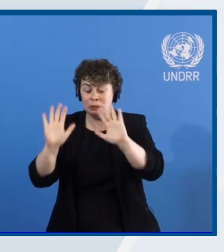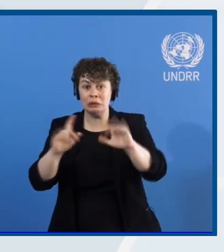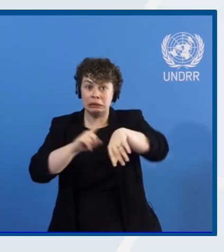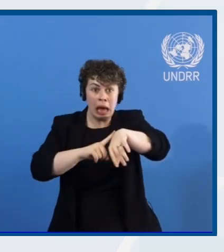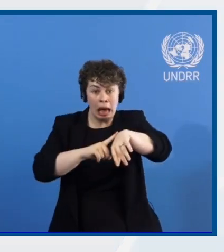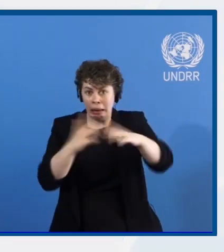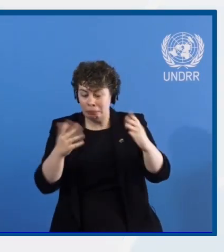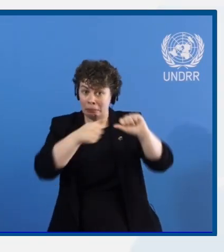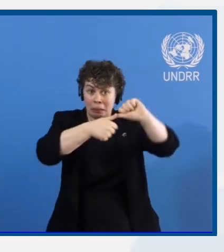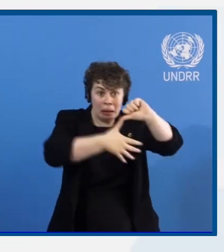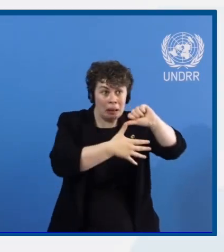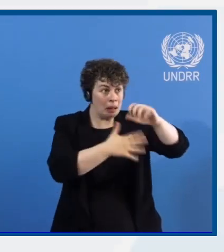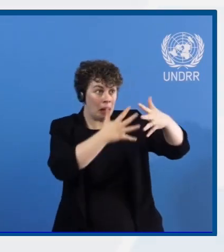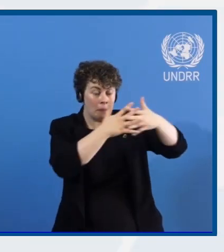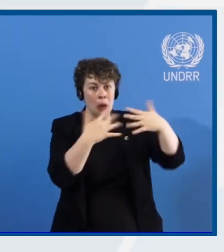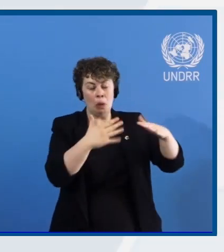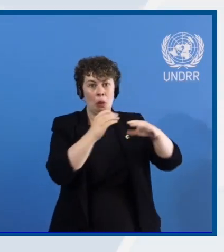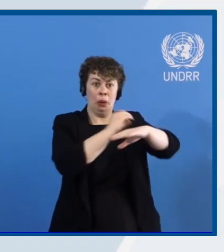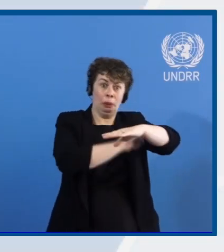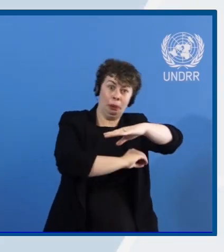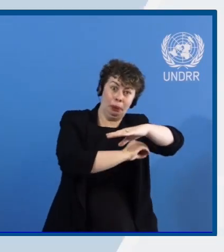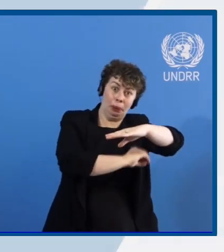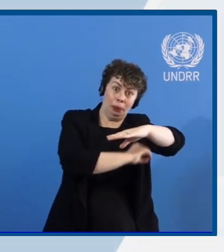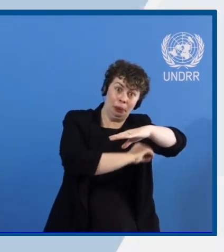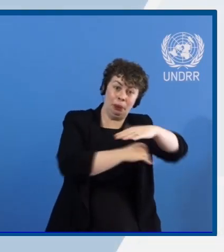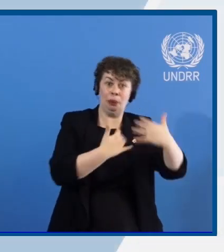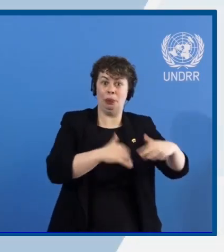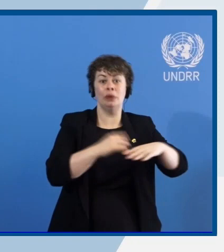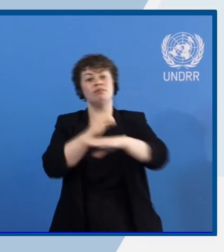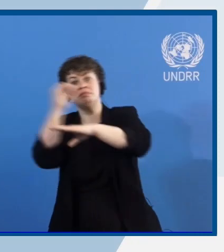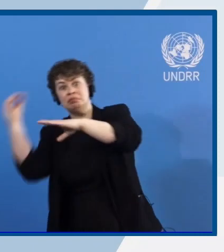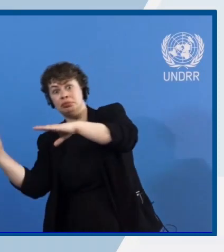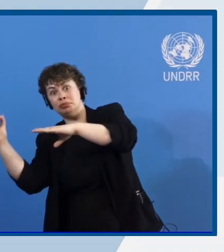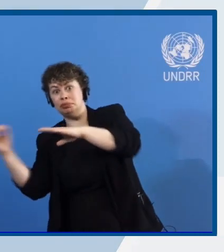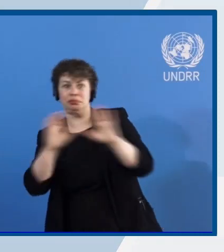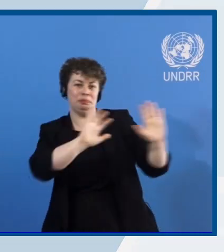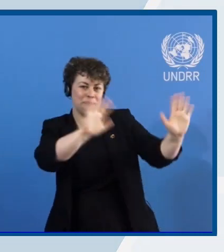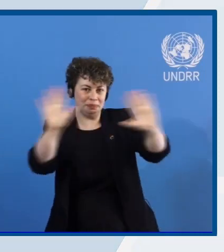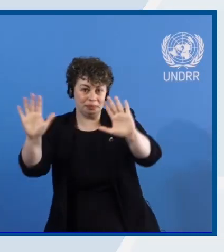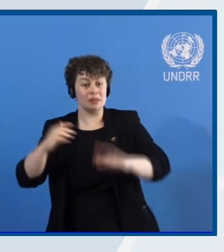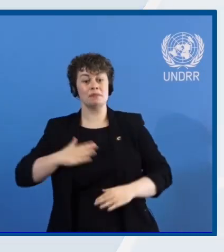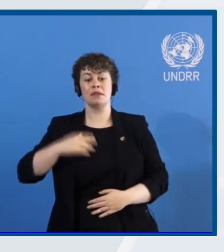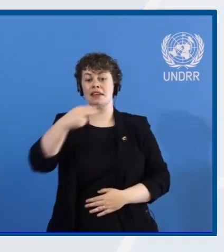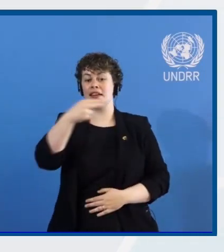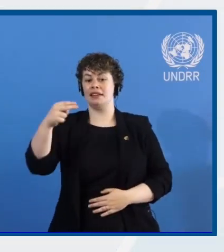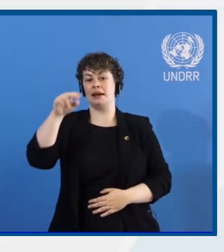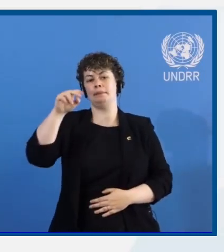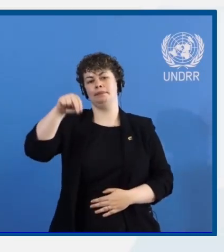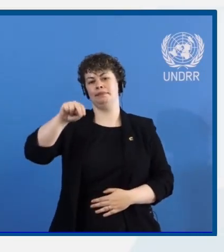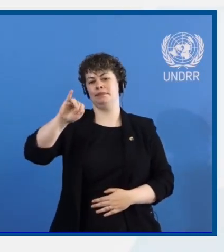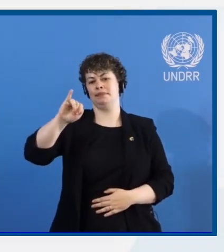you. My name is Niels Holm Nielsen. I am the Global Technical Lead for